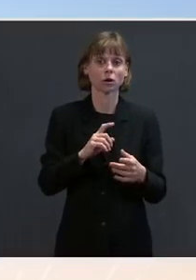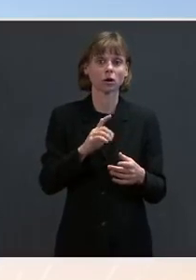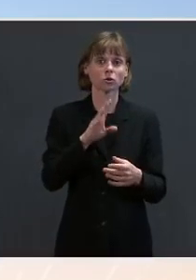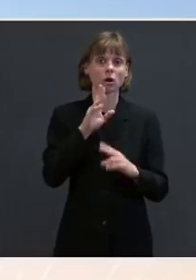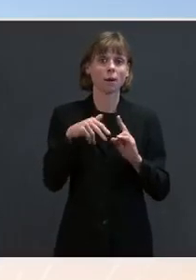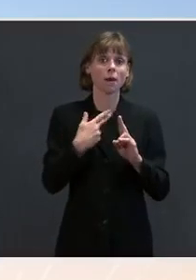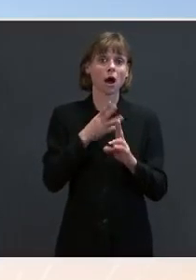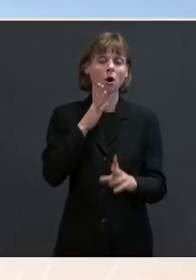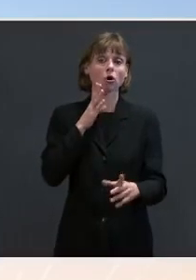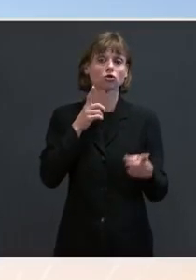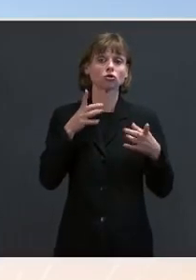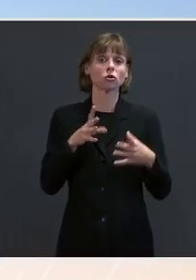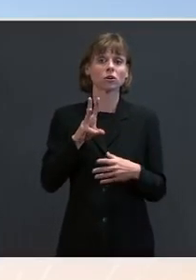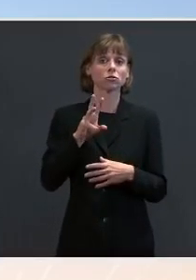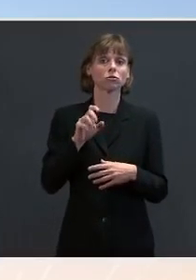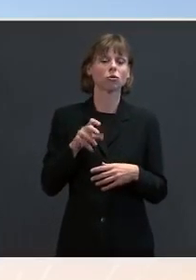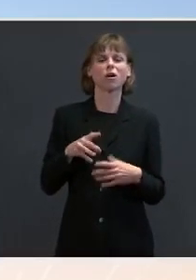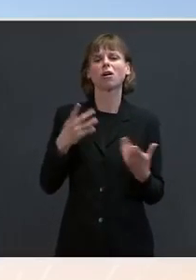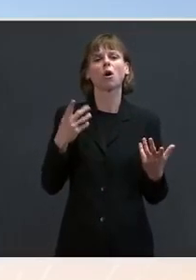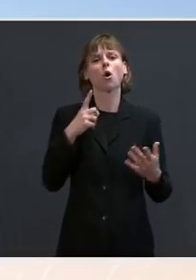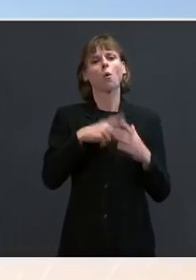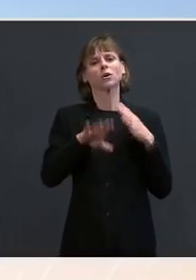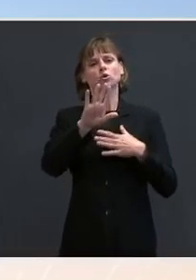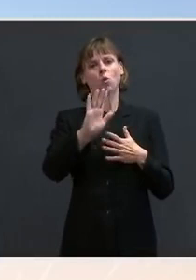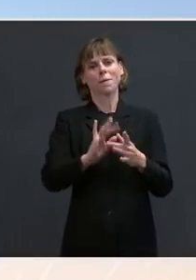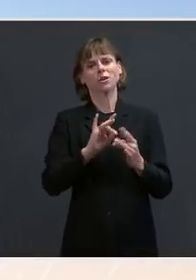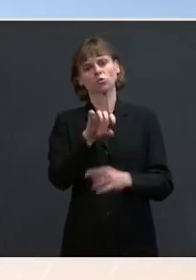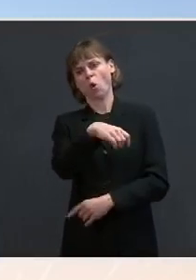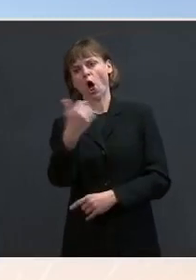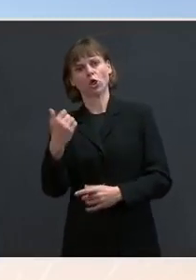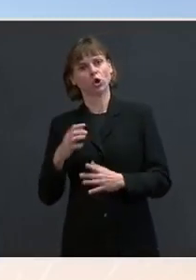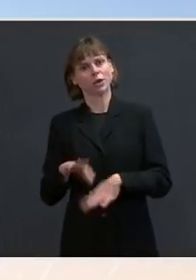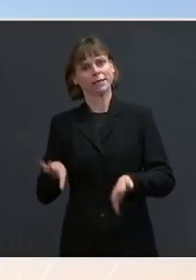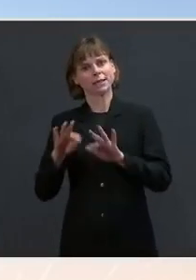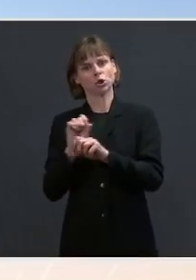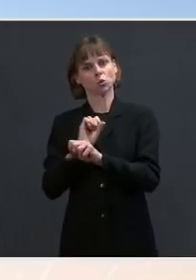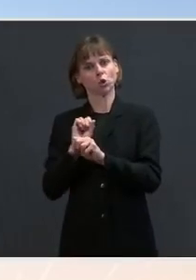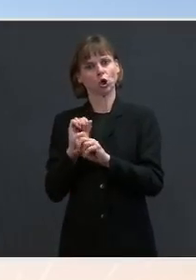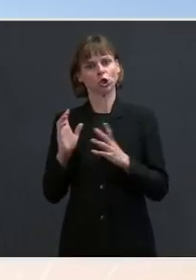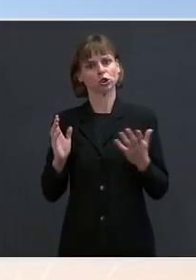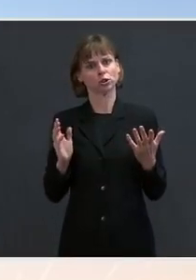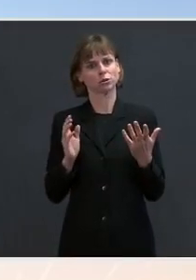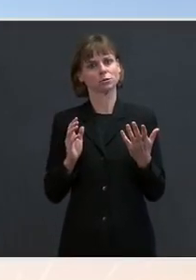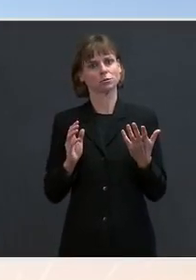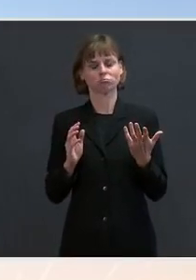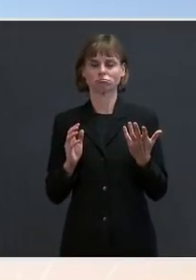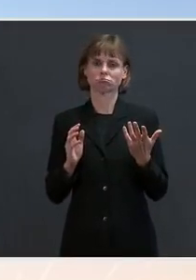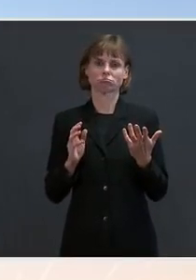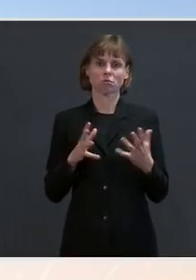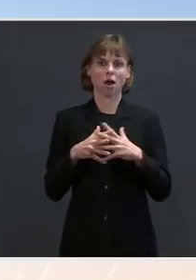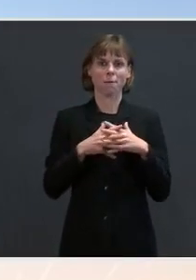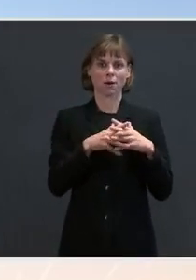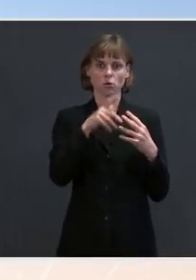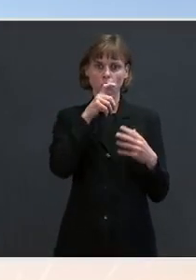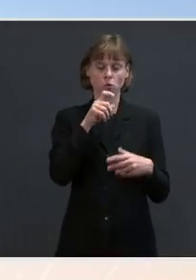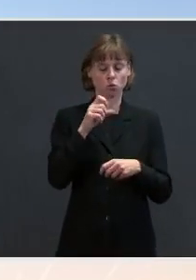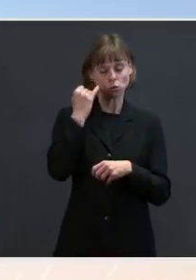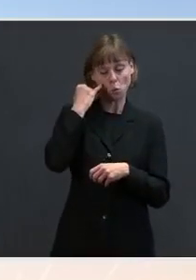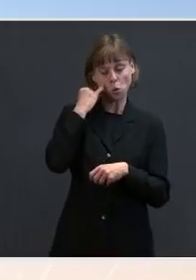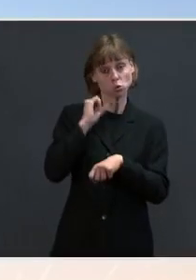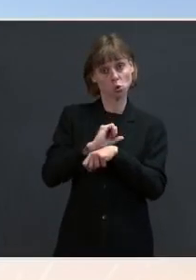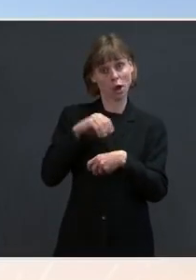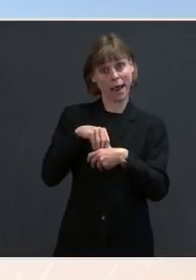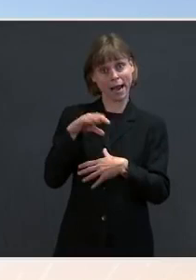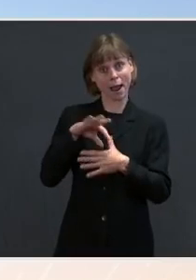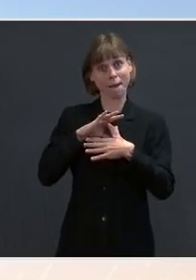What's your message then to other essential workers? Like, are teachers really more at risk in the classroom than Americans who are working in a meatpacking plant?